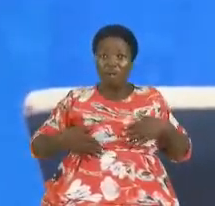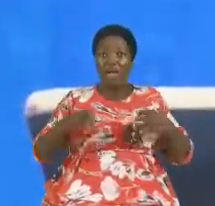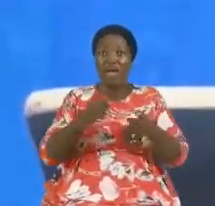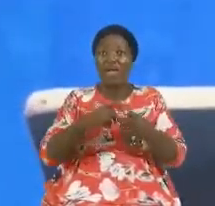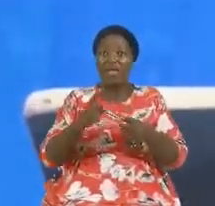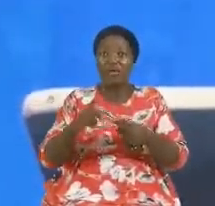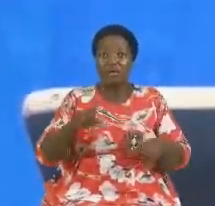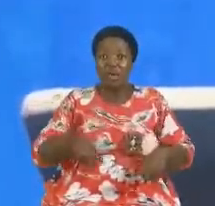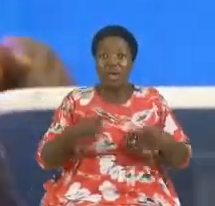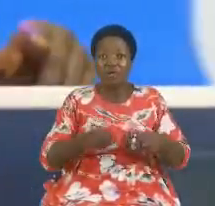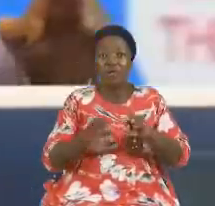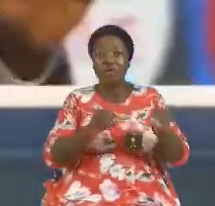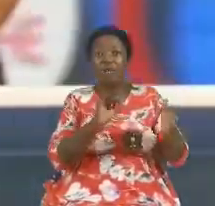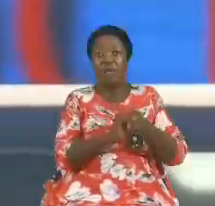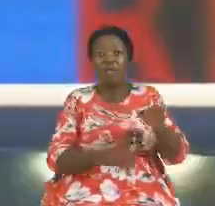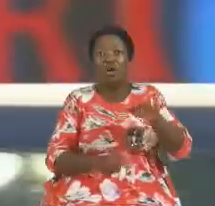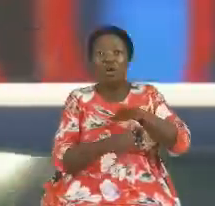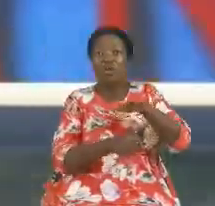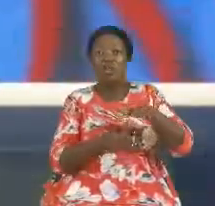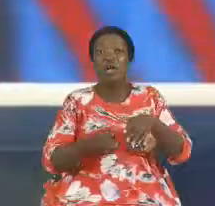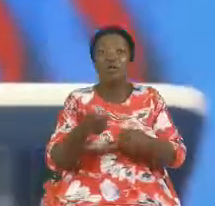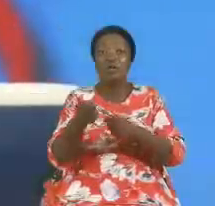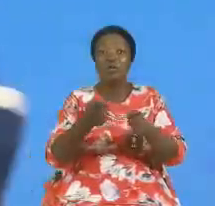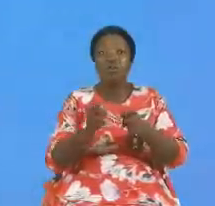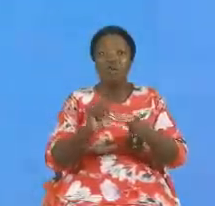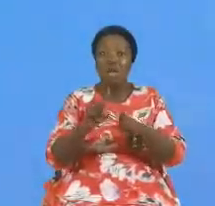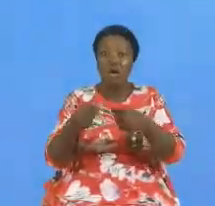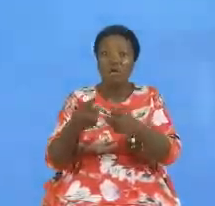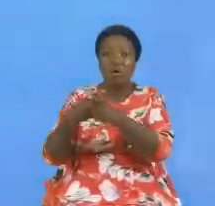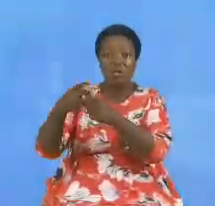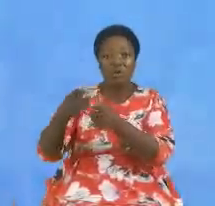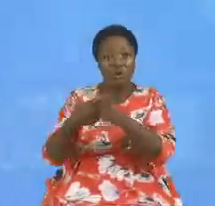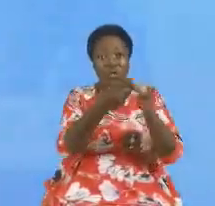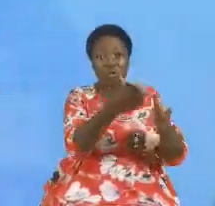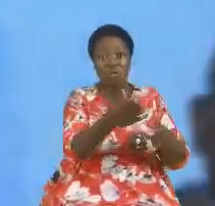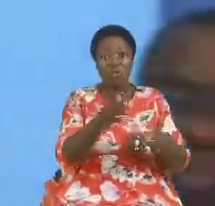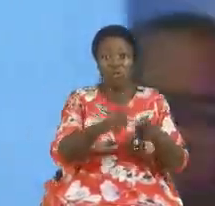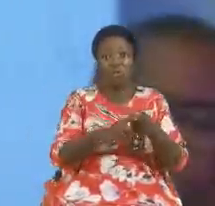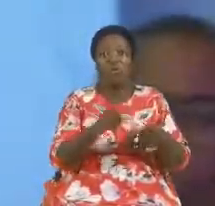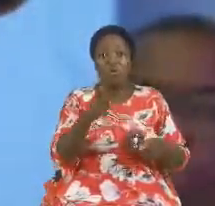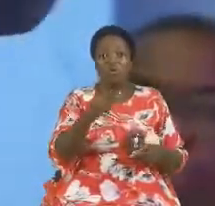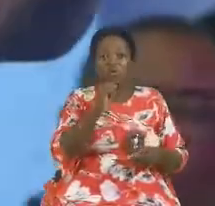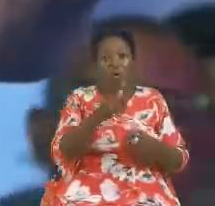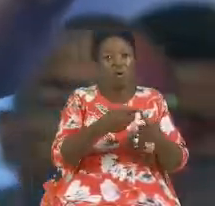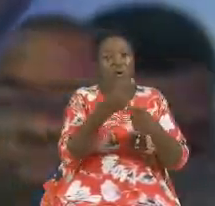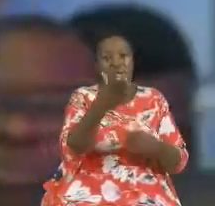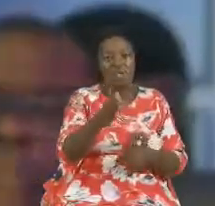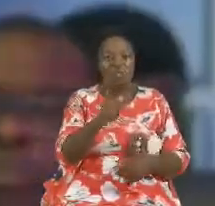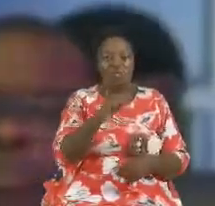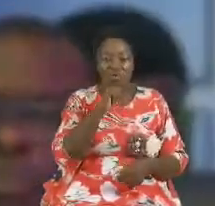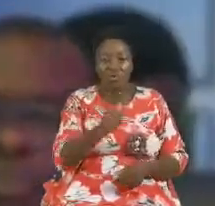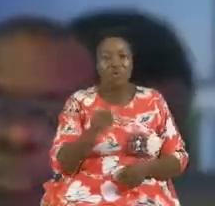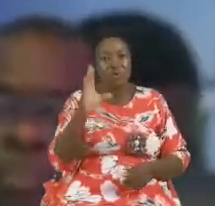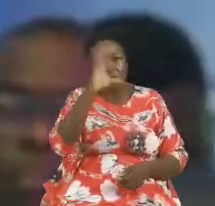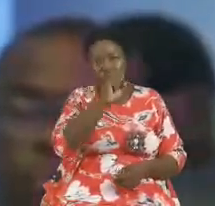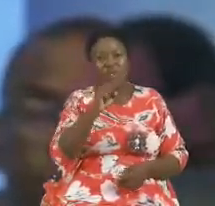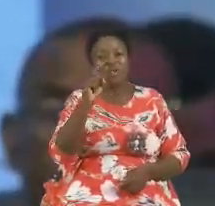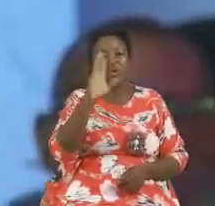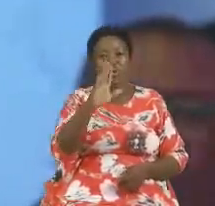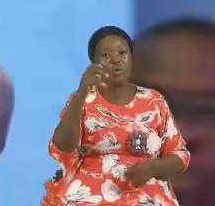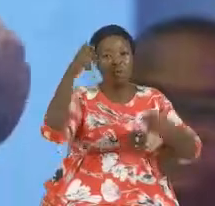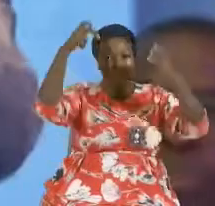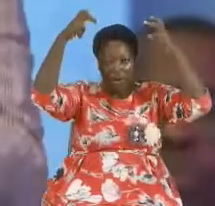when all the members of your body and your life, you put that under control, where they are running to, you are not running